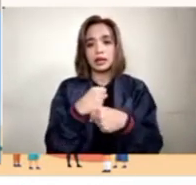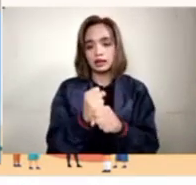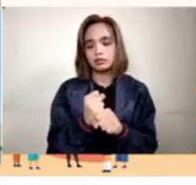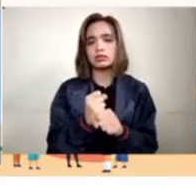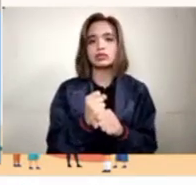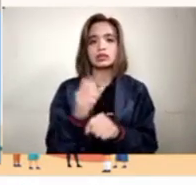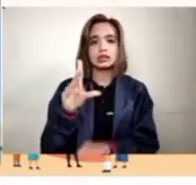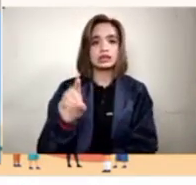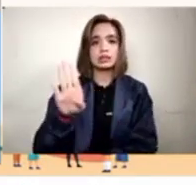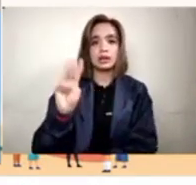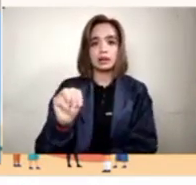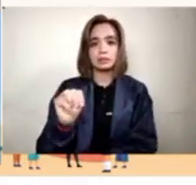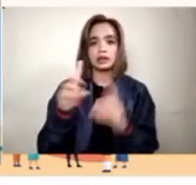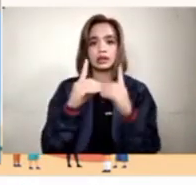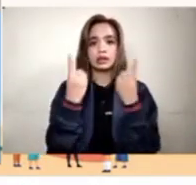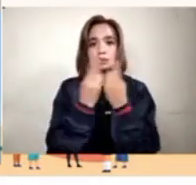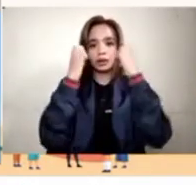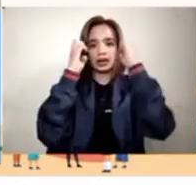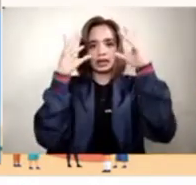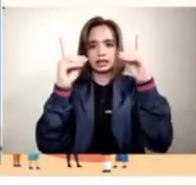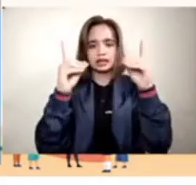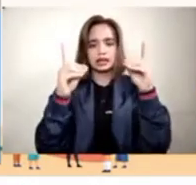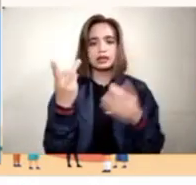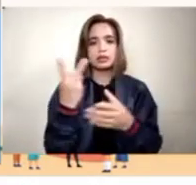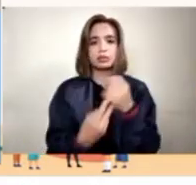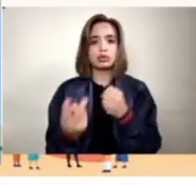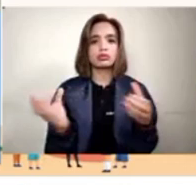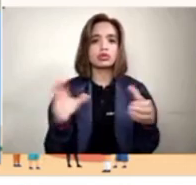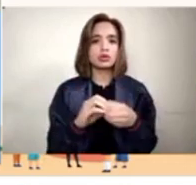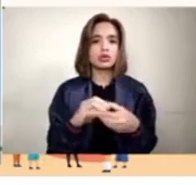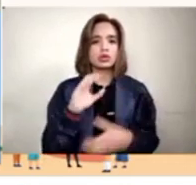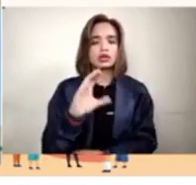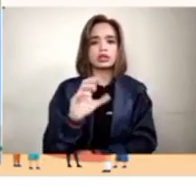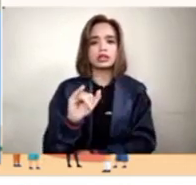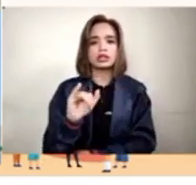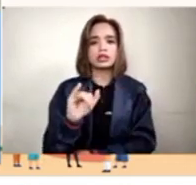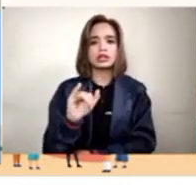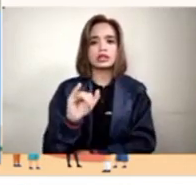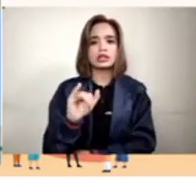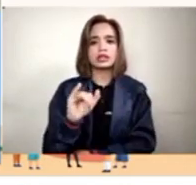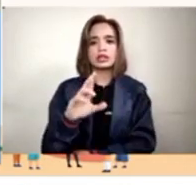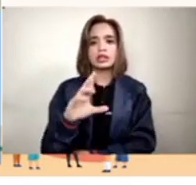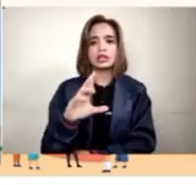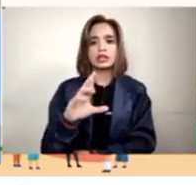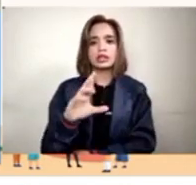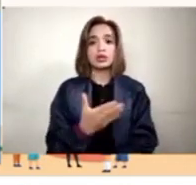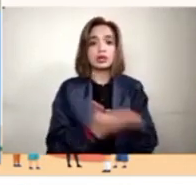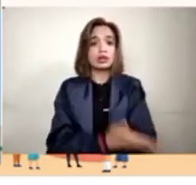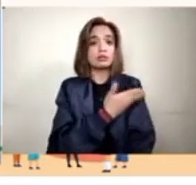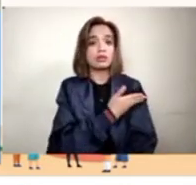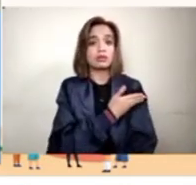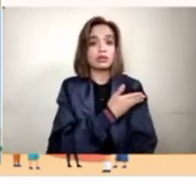submission of the draft of the crafting of the DBM DepEd joint circular for this purpose.